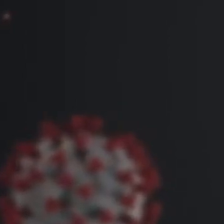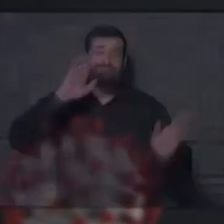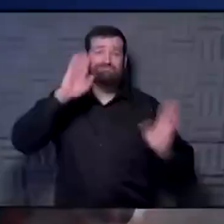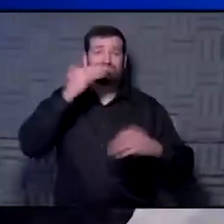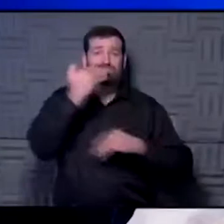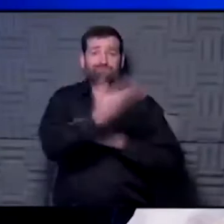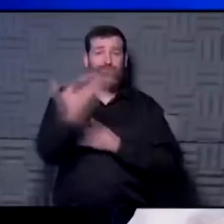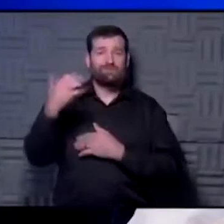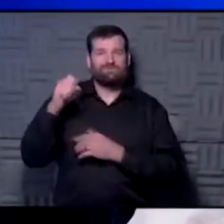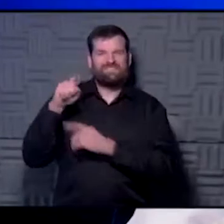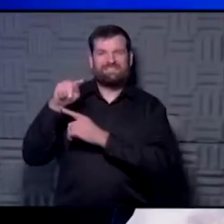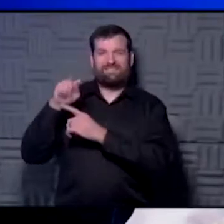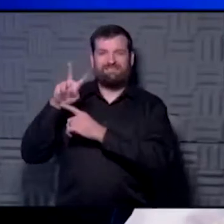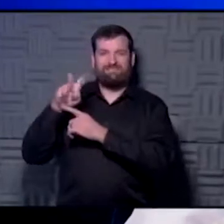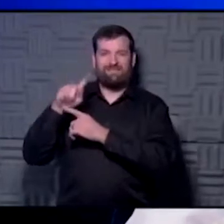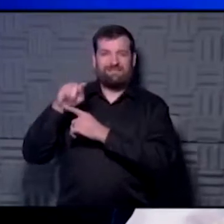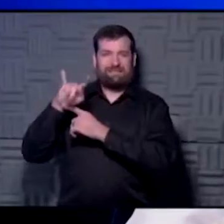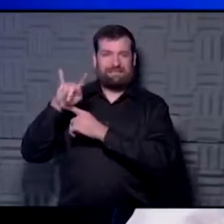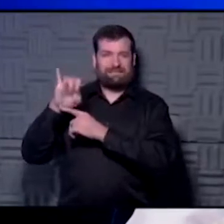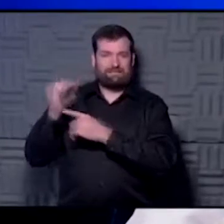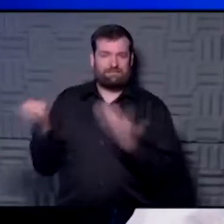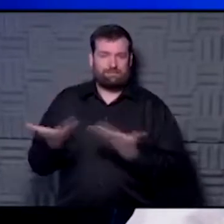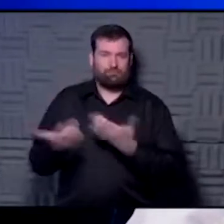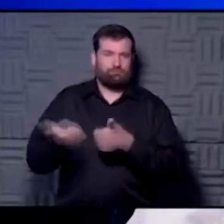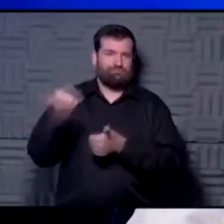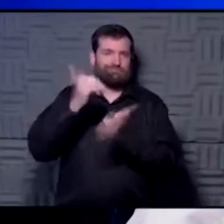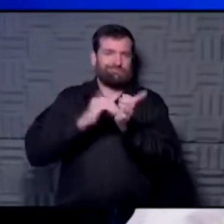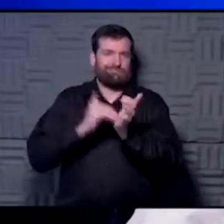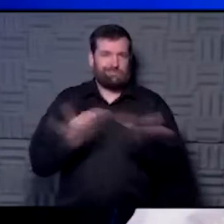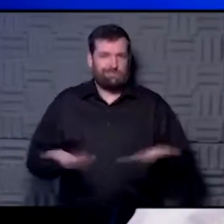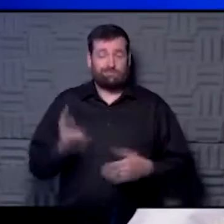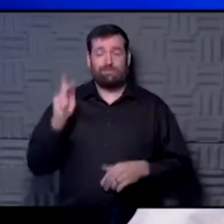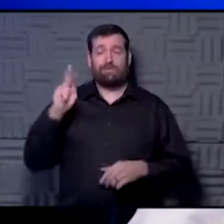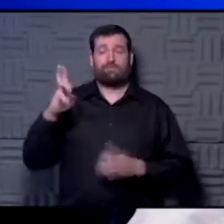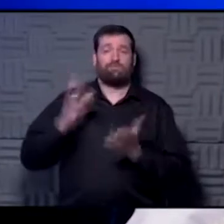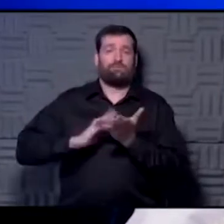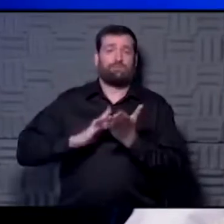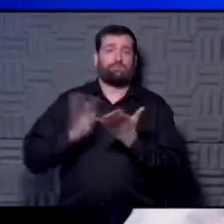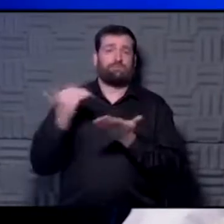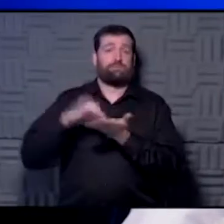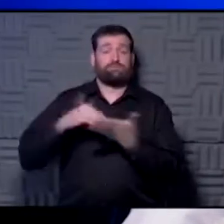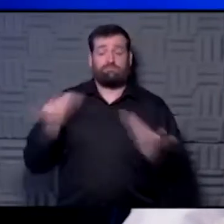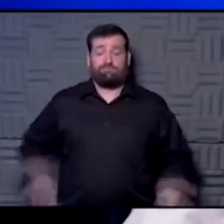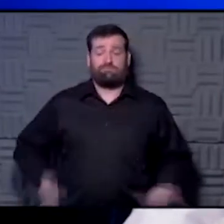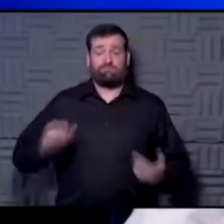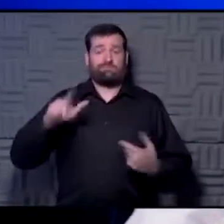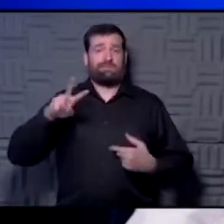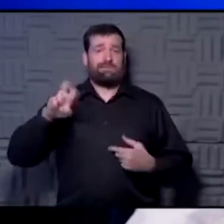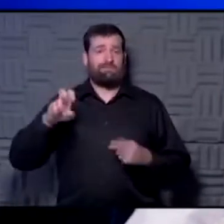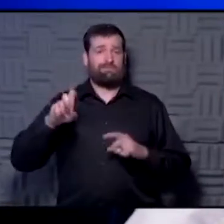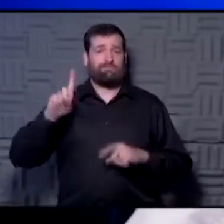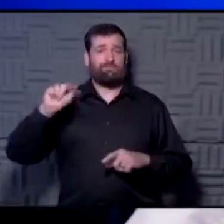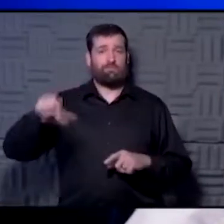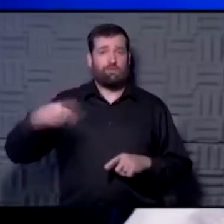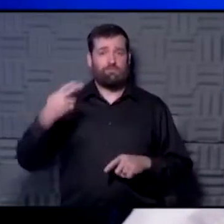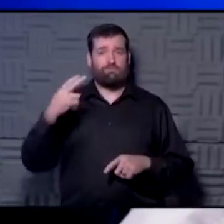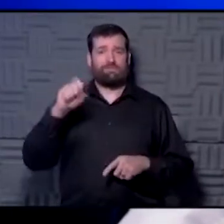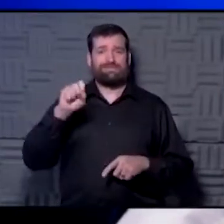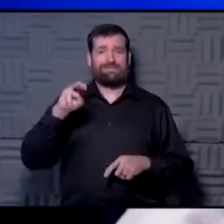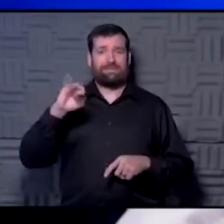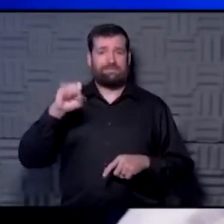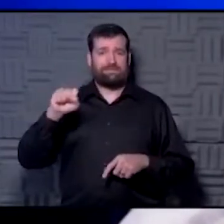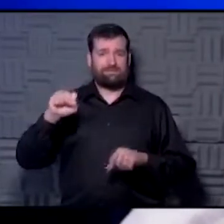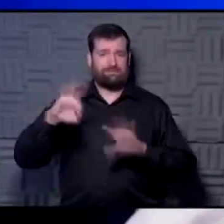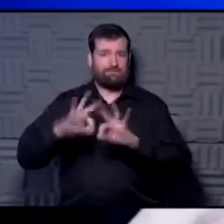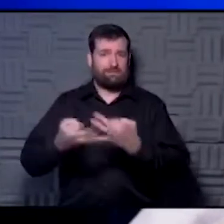Hey, good morning. Steve Stites, Chief Medical Officer here at the University of Kansas Health System, broadcasting live with you from the Dolph Simons Family Studio. Delighted to be back with you in